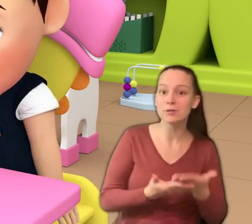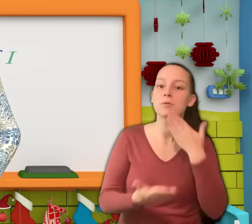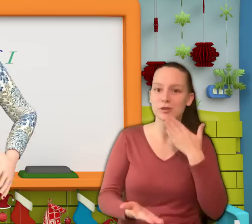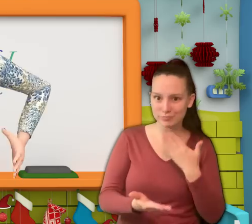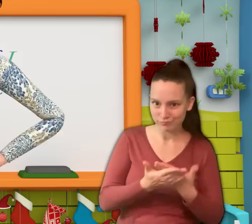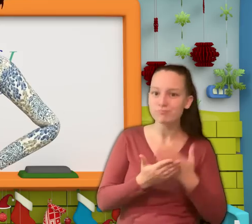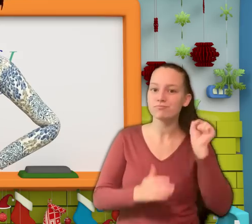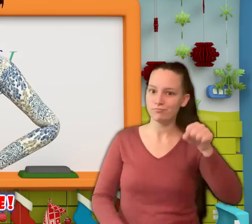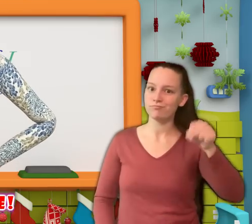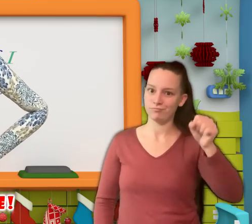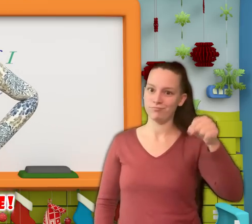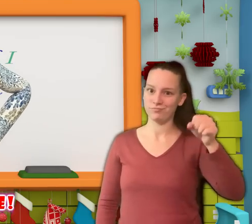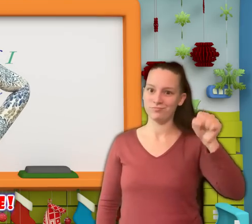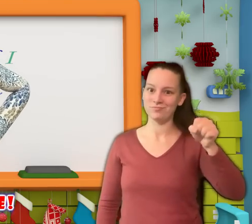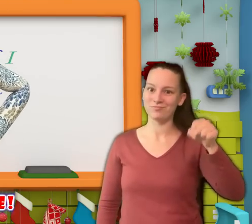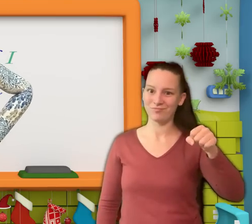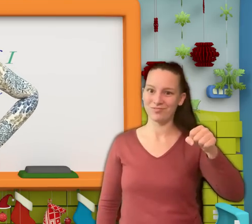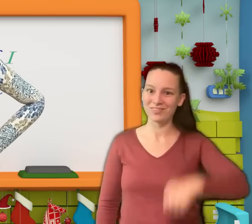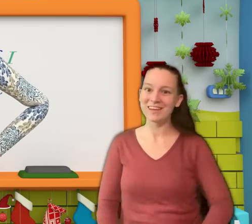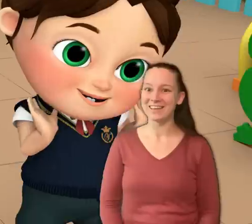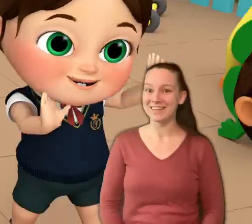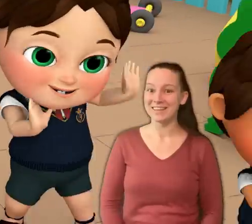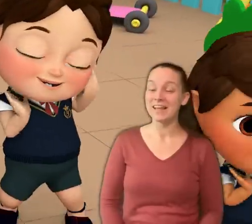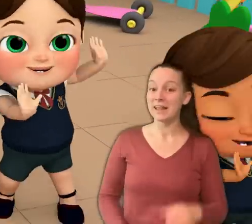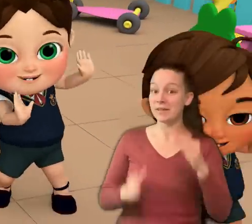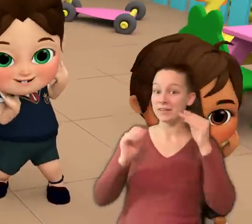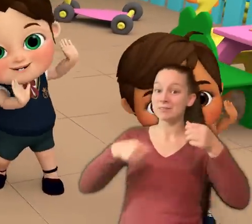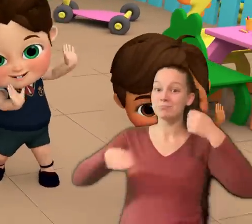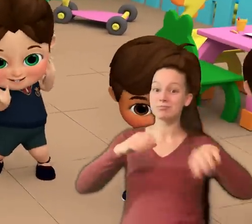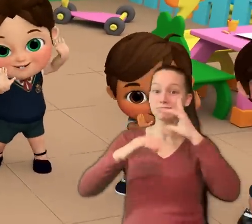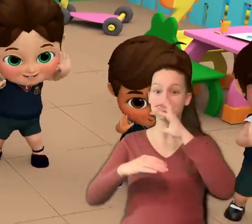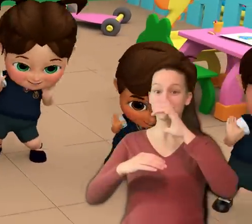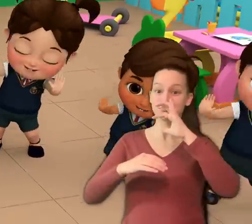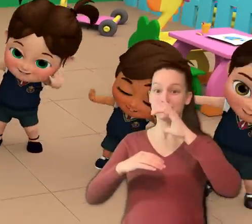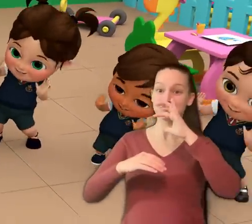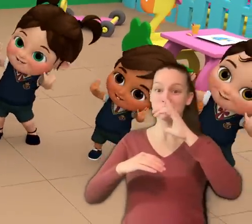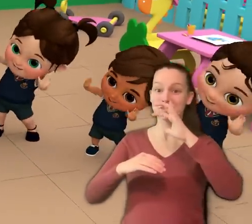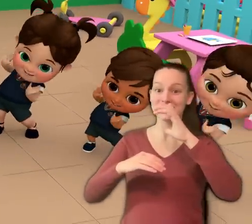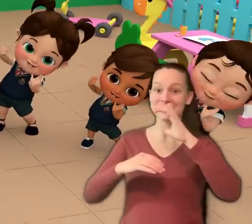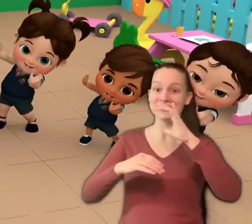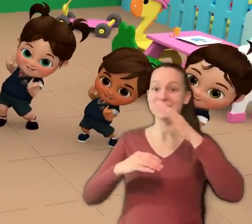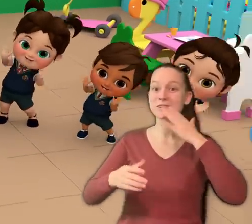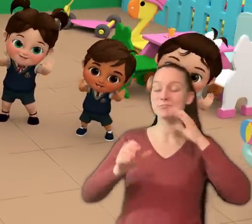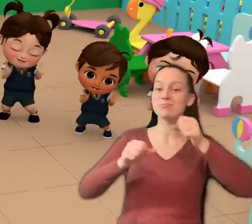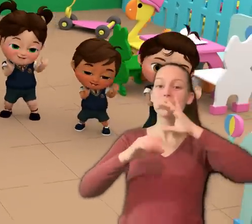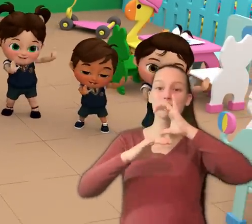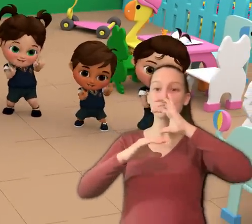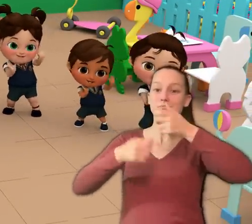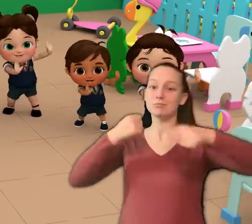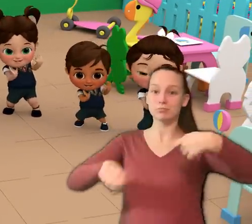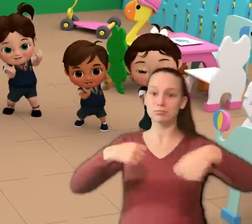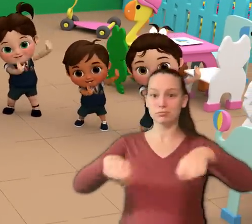bad or good so be good for goodness sake with little tin horns and little toy drums Rudy